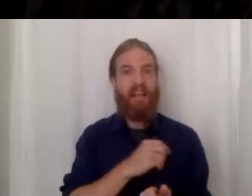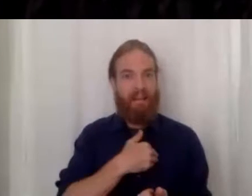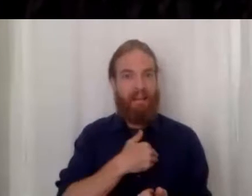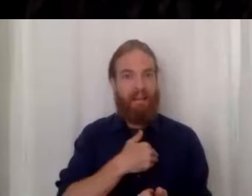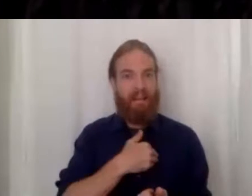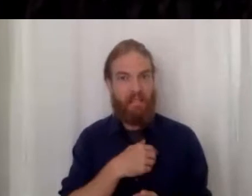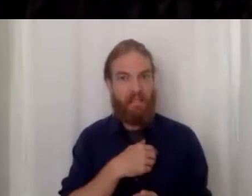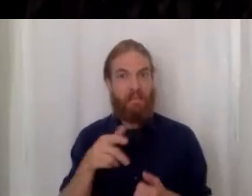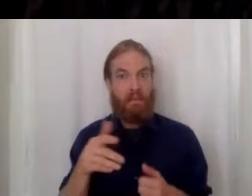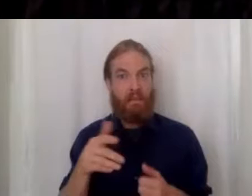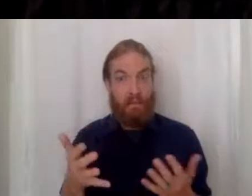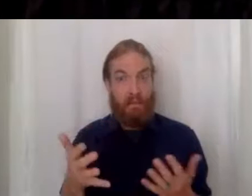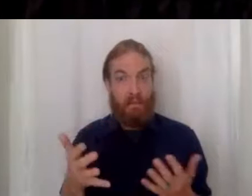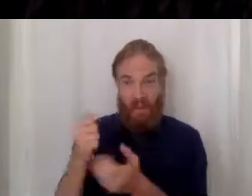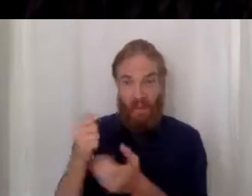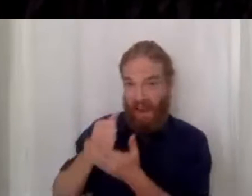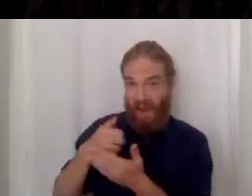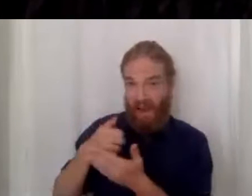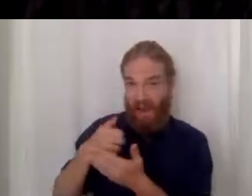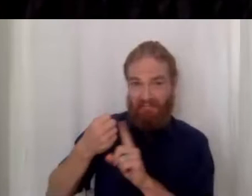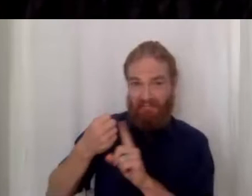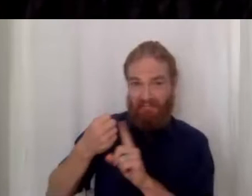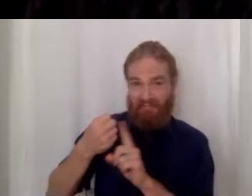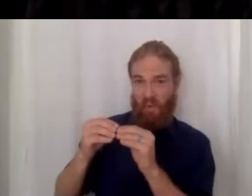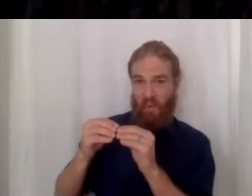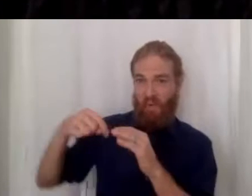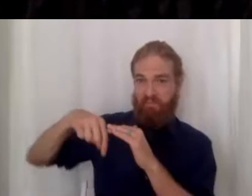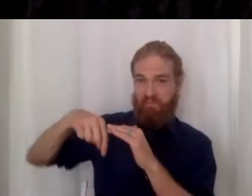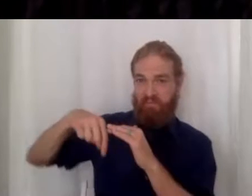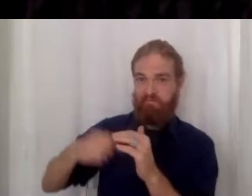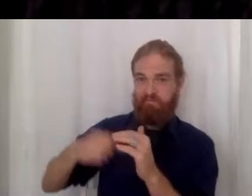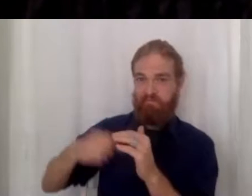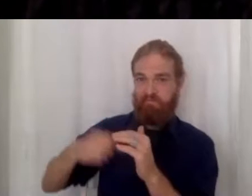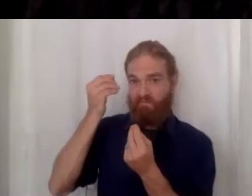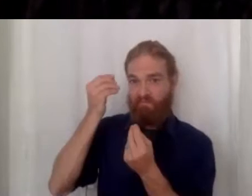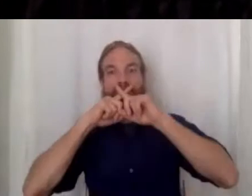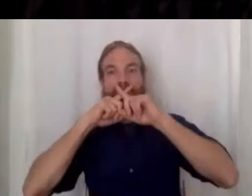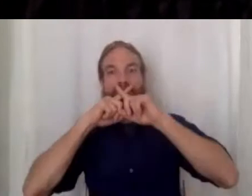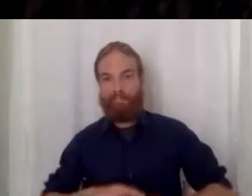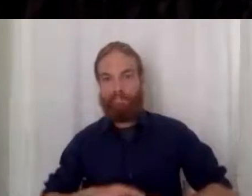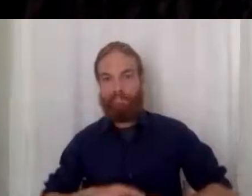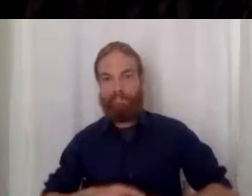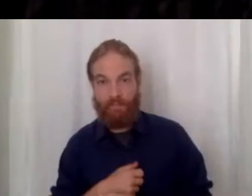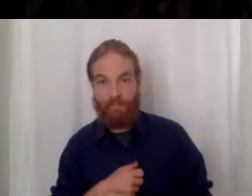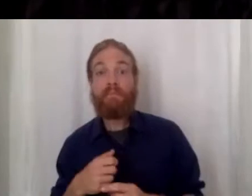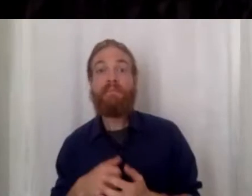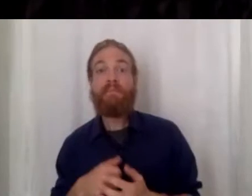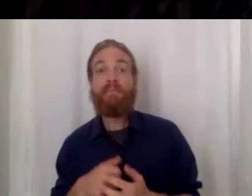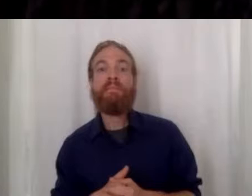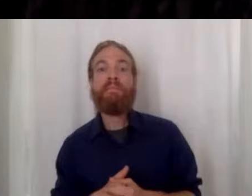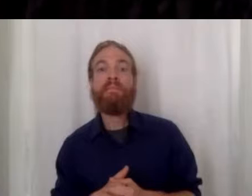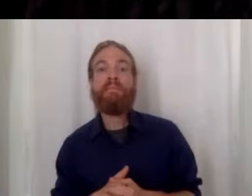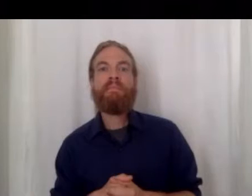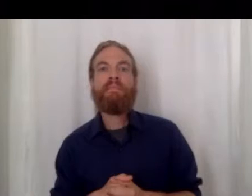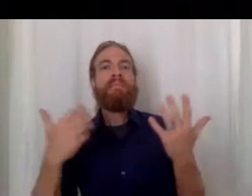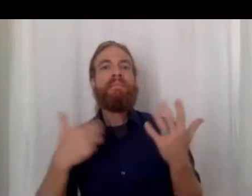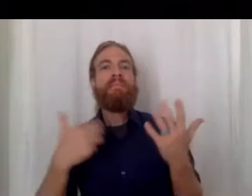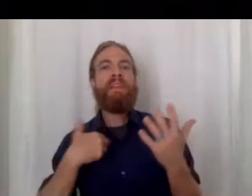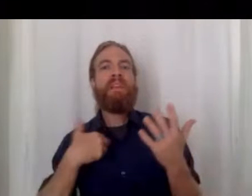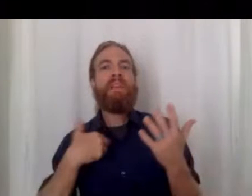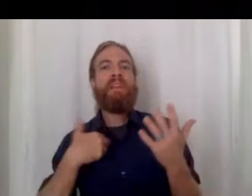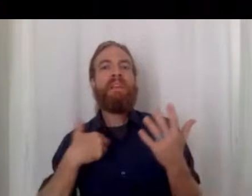trying to ahead. get off mute. I do not have any fine detail on the reasoning behind